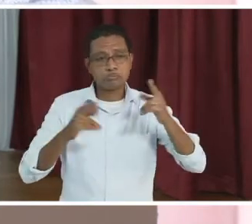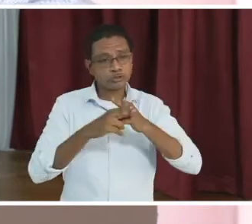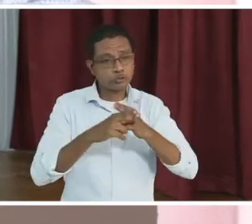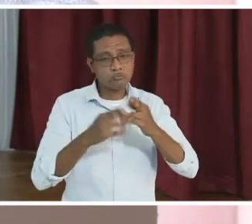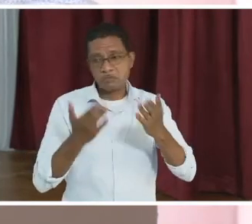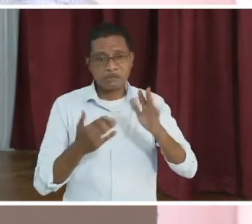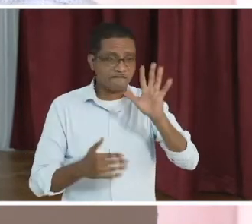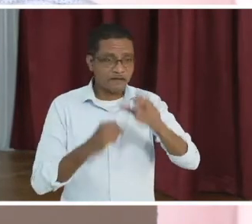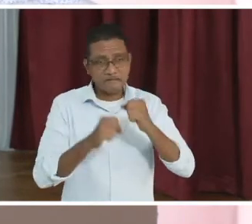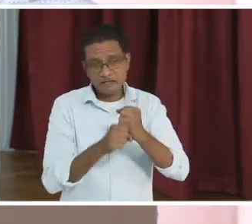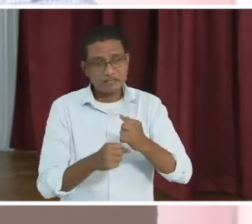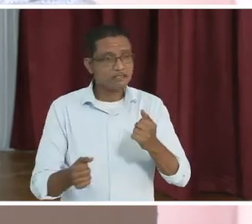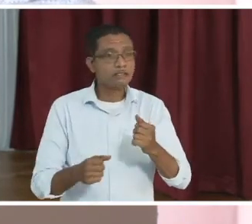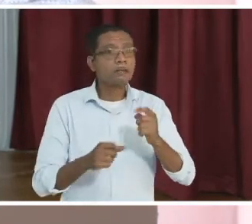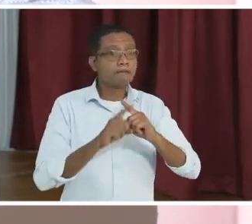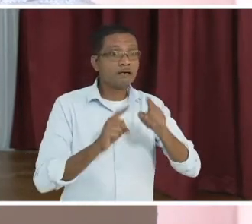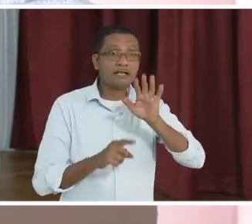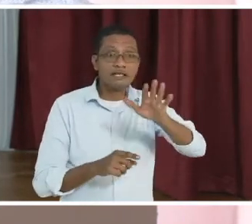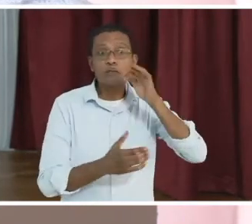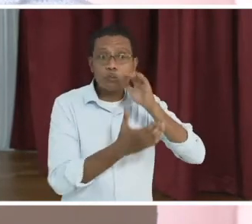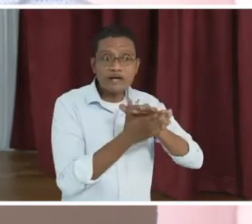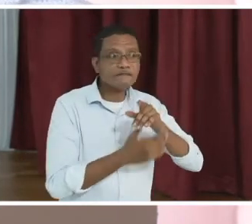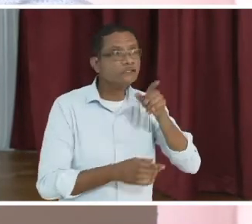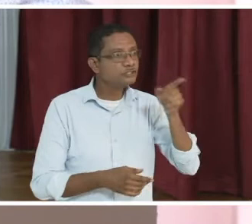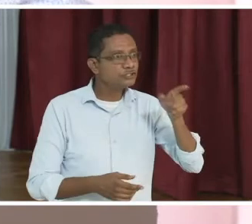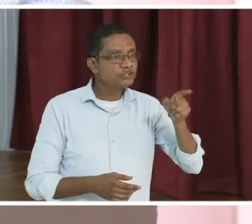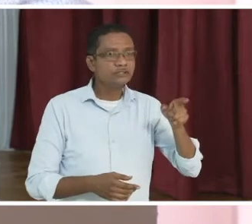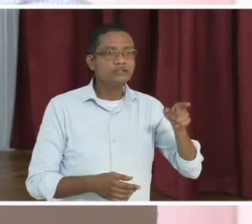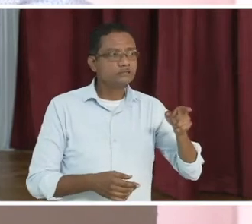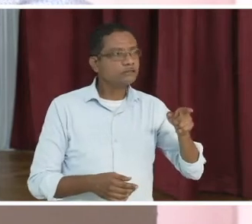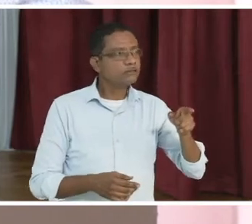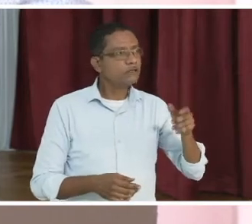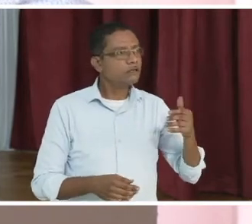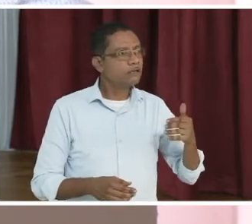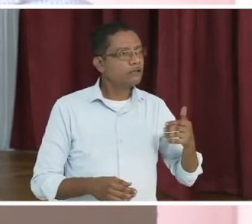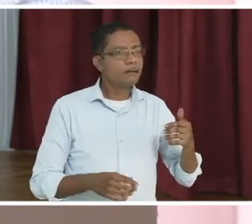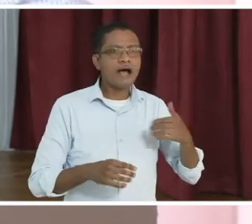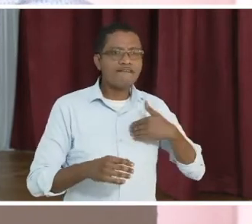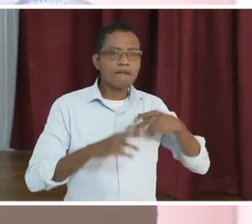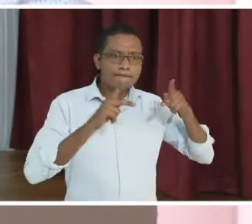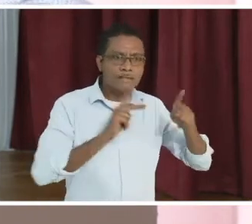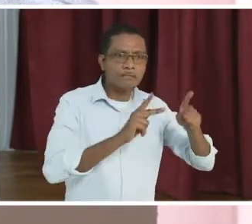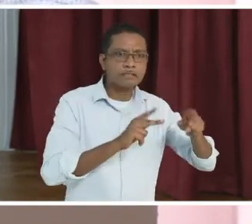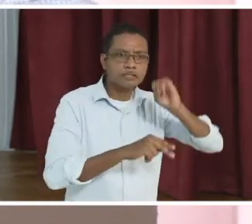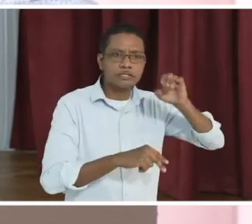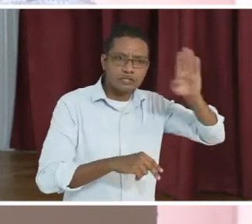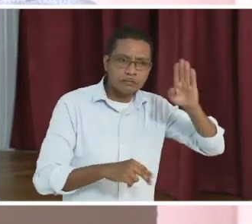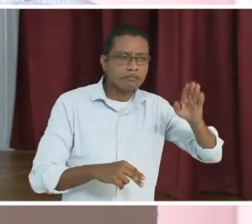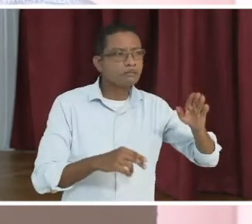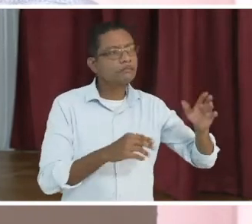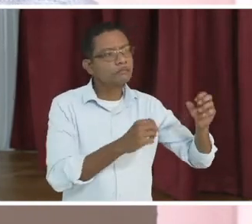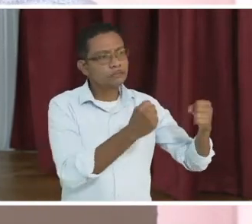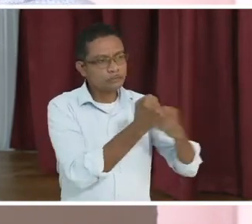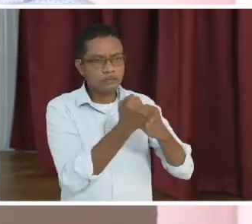the application. Once she meets the criteria, again, you don't own or co-own home or land in Trinidad and Tobago. The joint